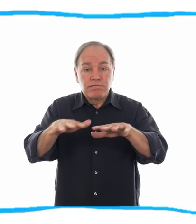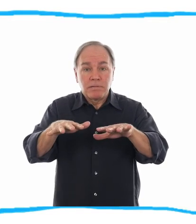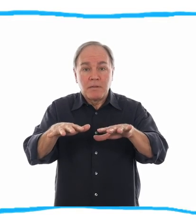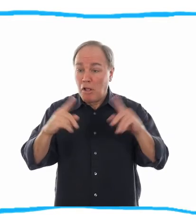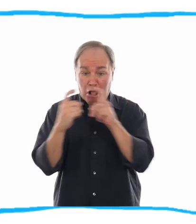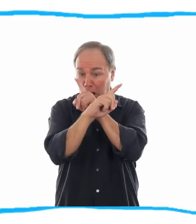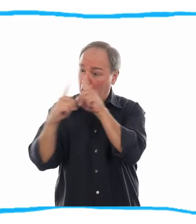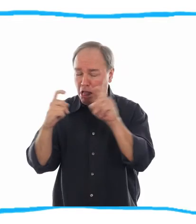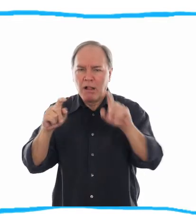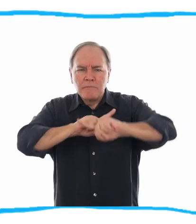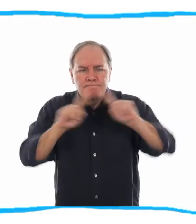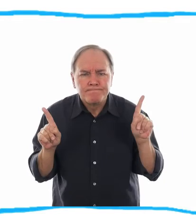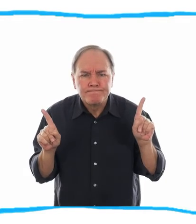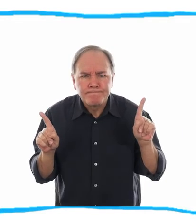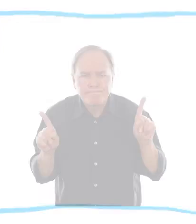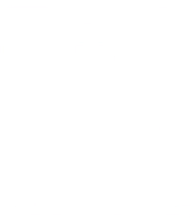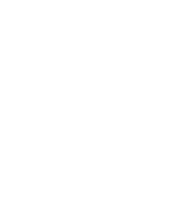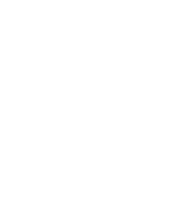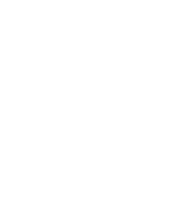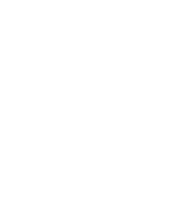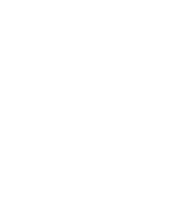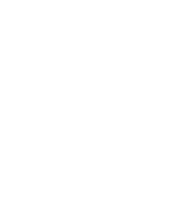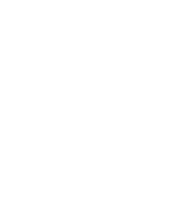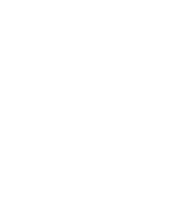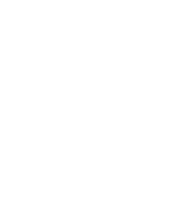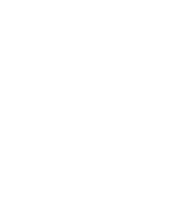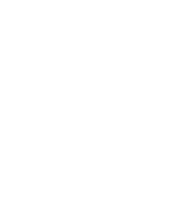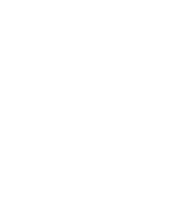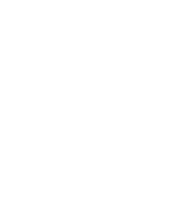If an earthquake happens, don't run!